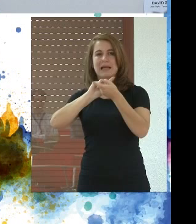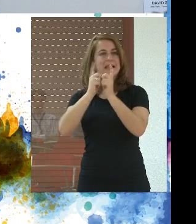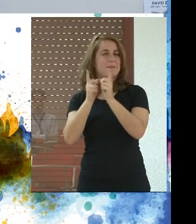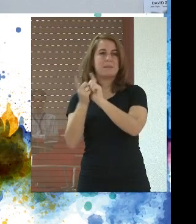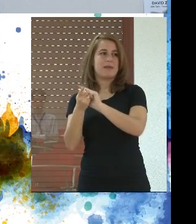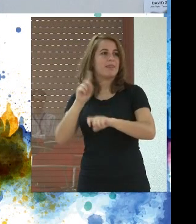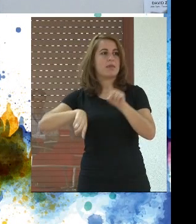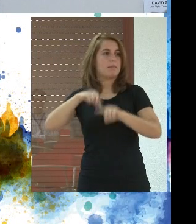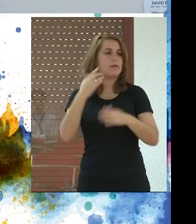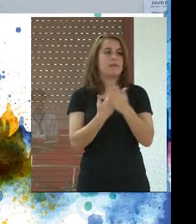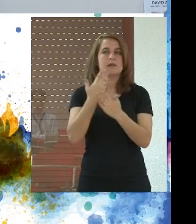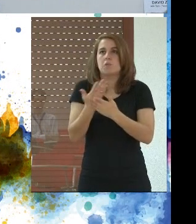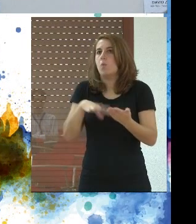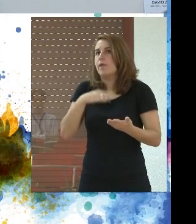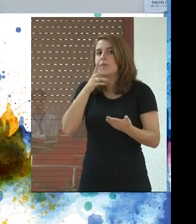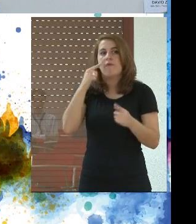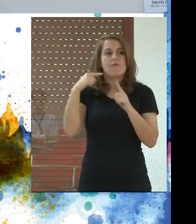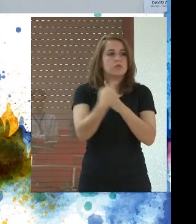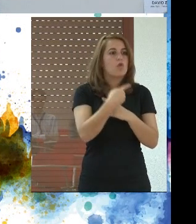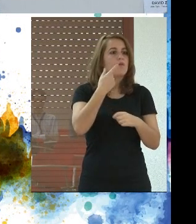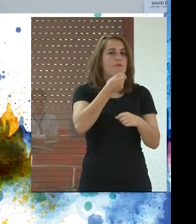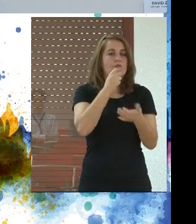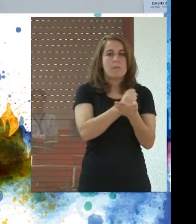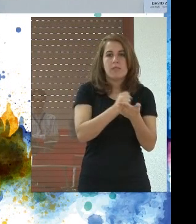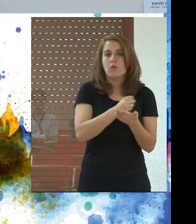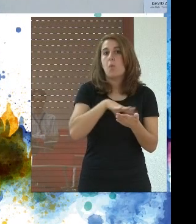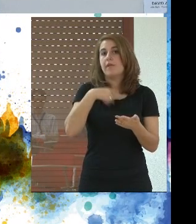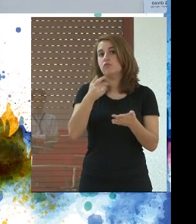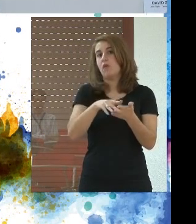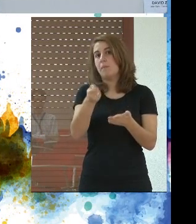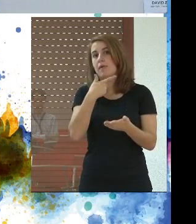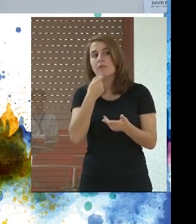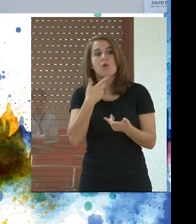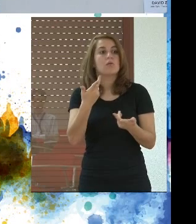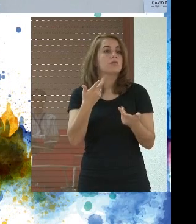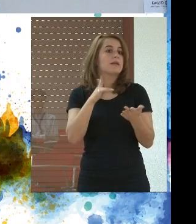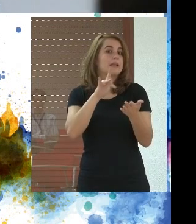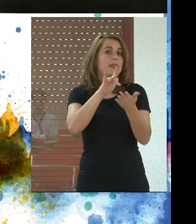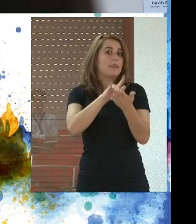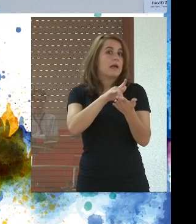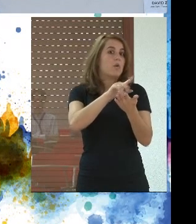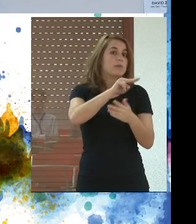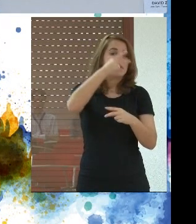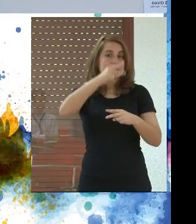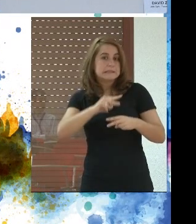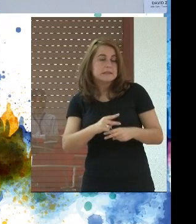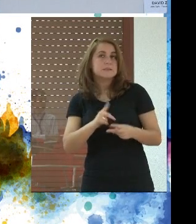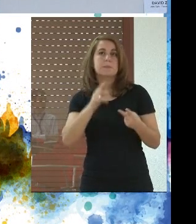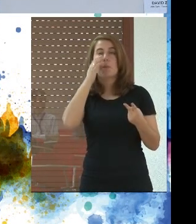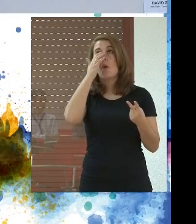electroencephalogram of the user varies from session to another, depending on the drugs that the patient is taking,